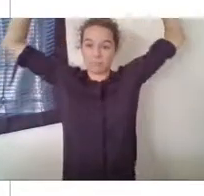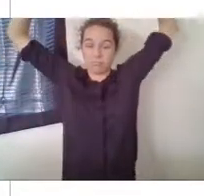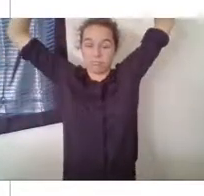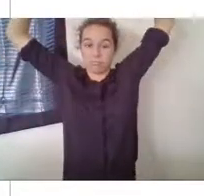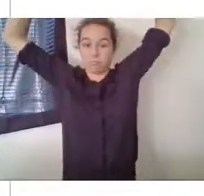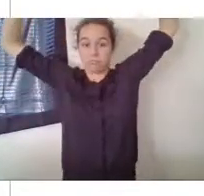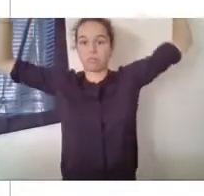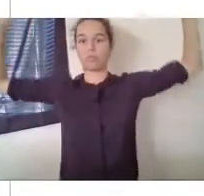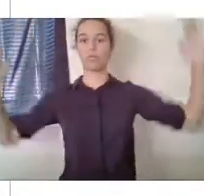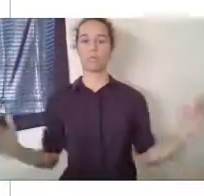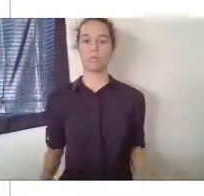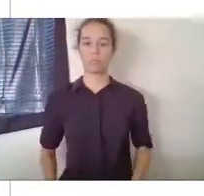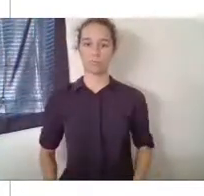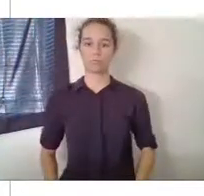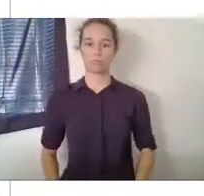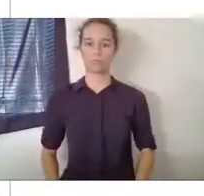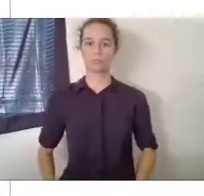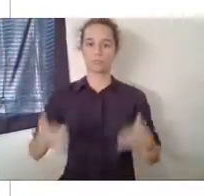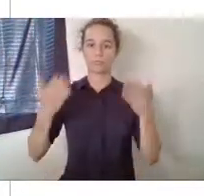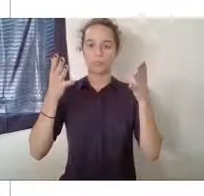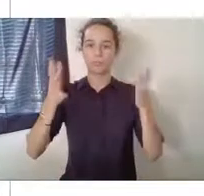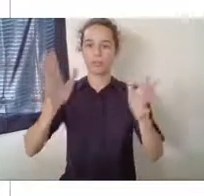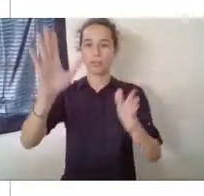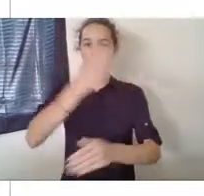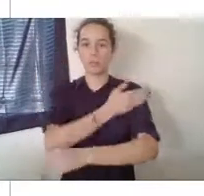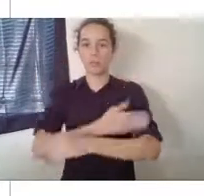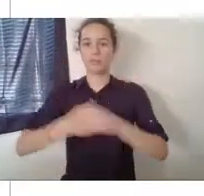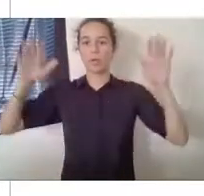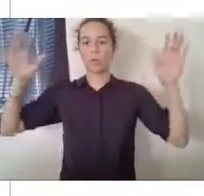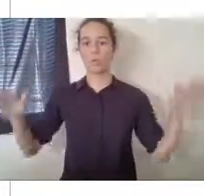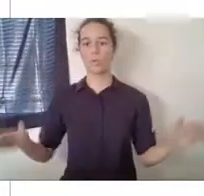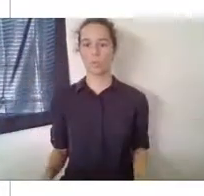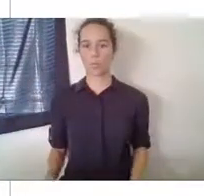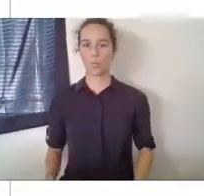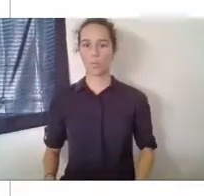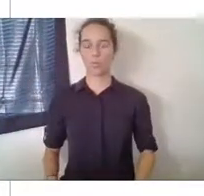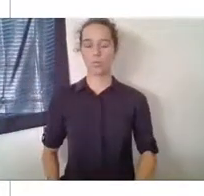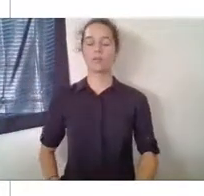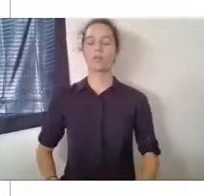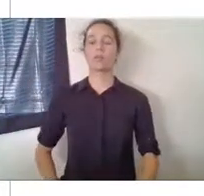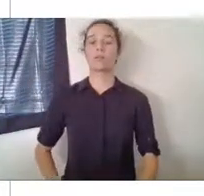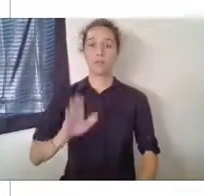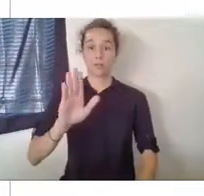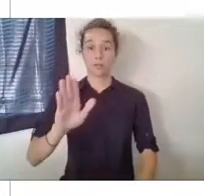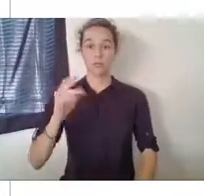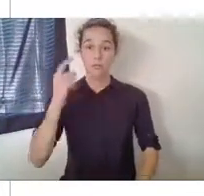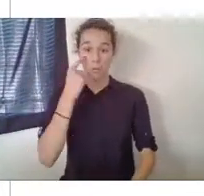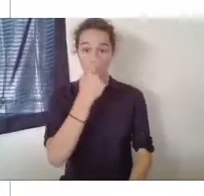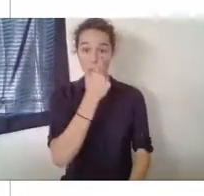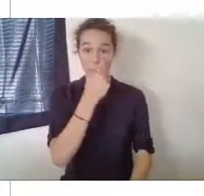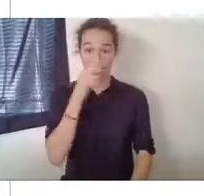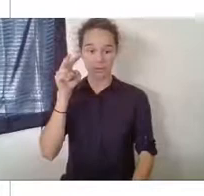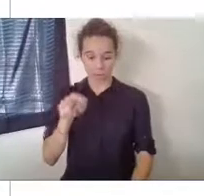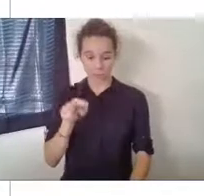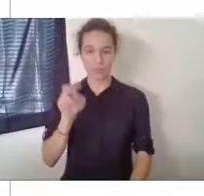side. When you open your eyes, look down. This is your base posture. Thank you very much for